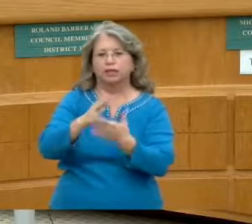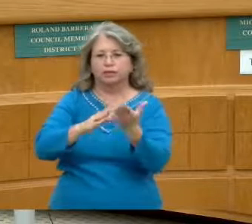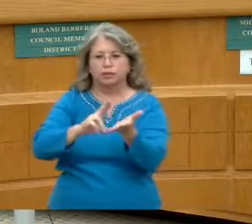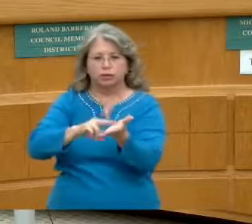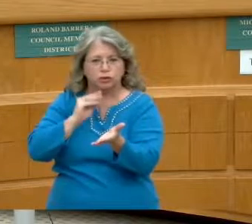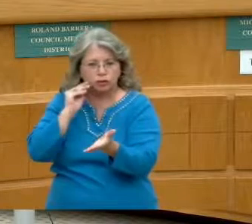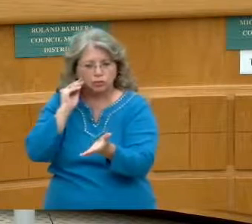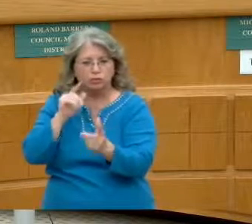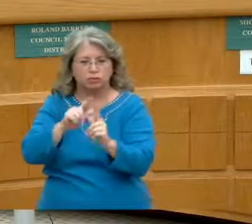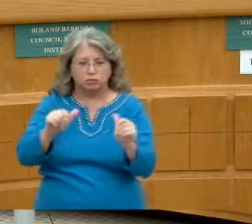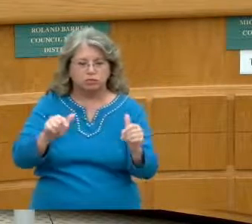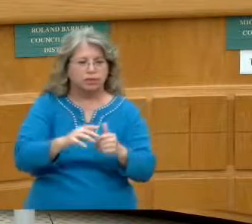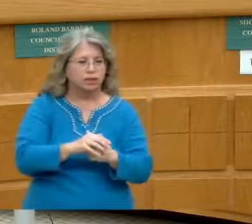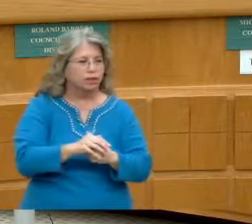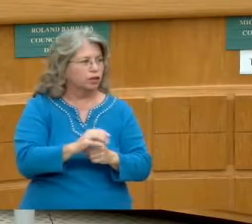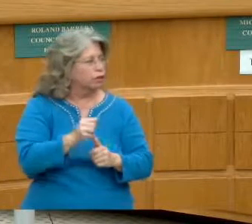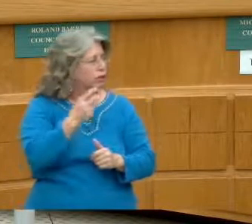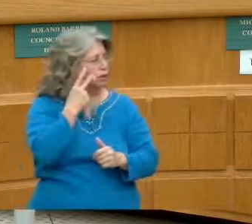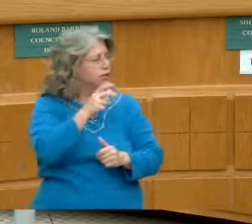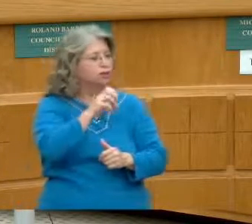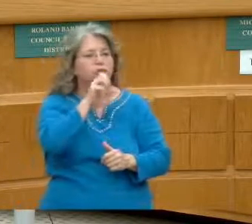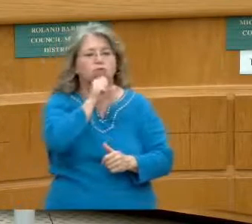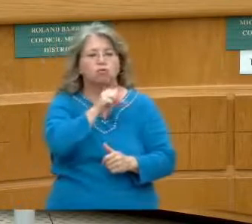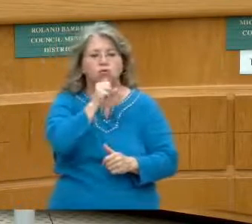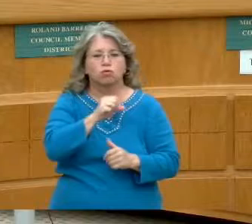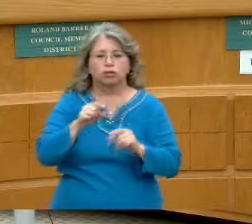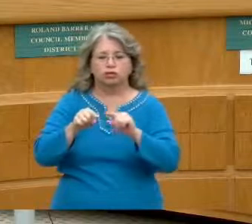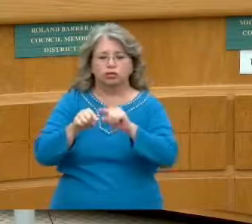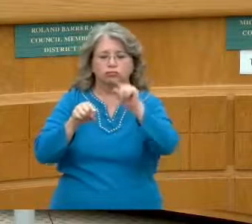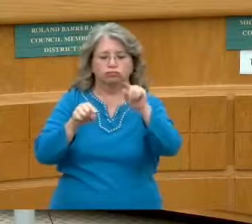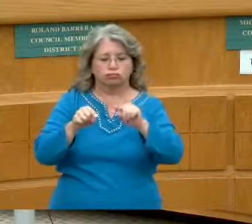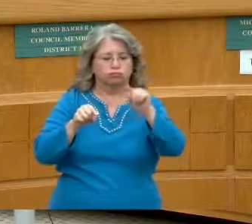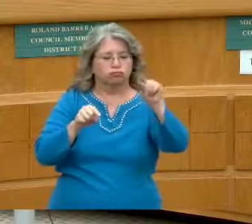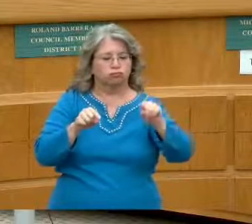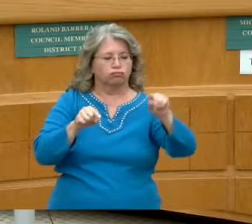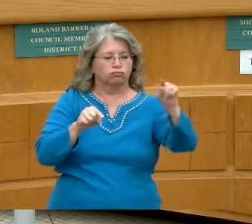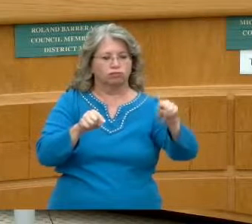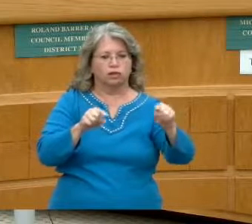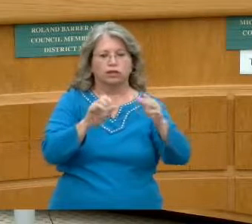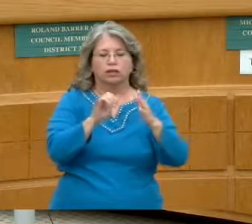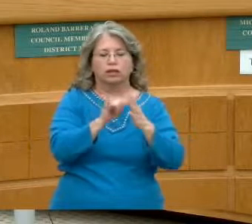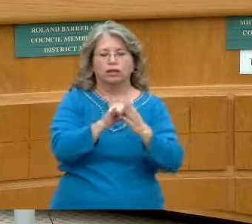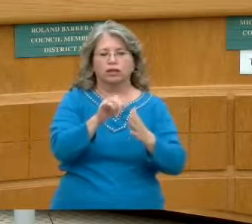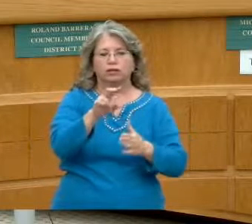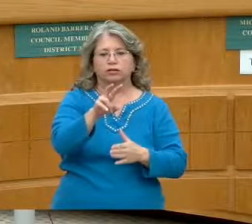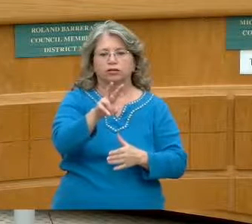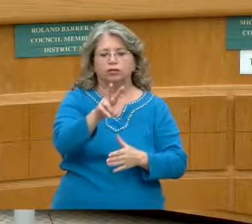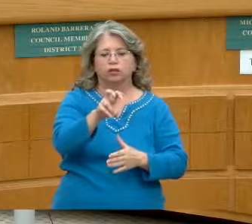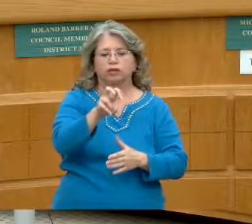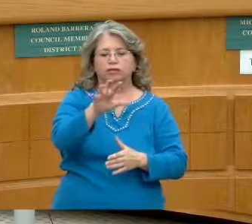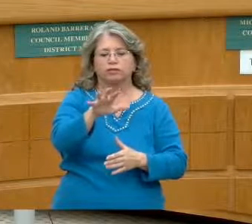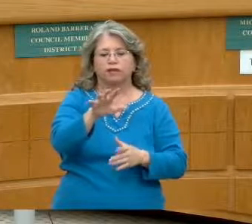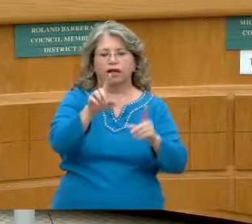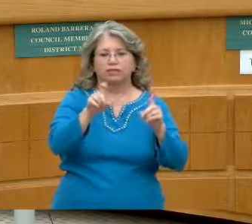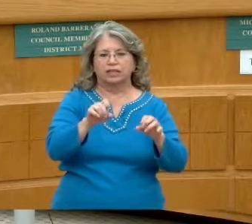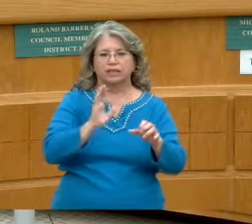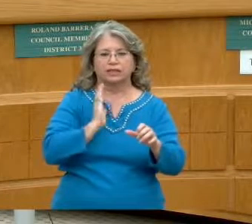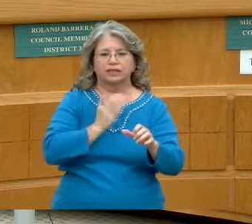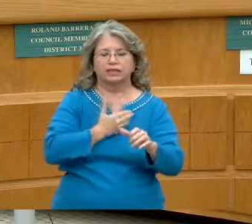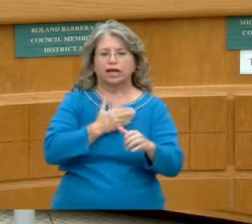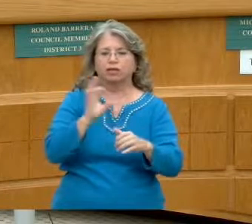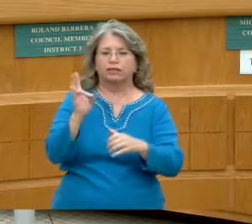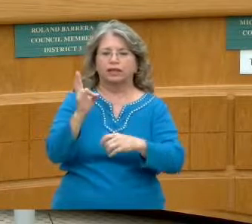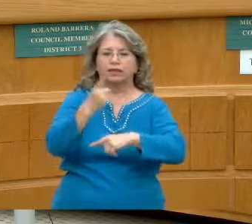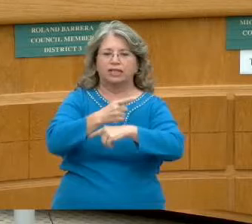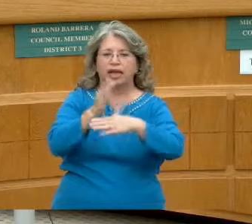a snapshot using a 7-day average. And that is 205 tests is the running average for the past 7 days. You can see